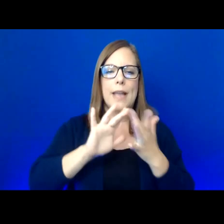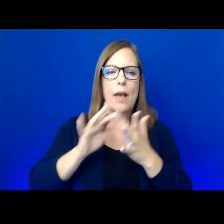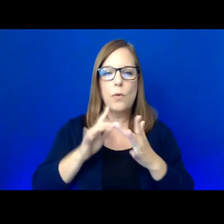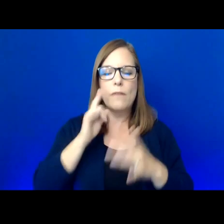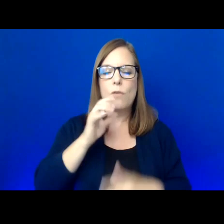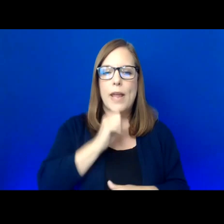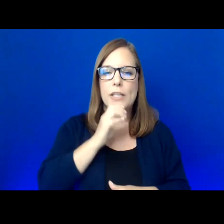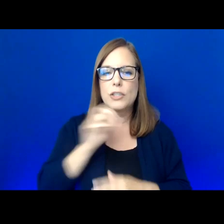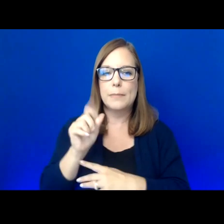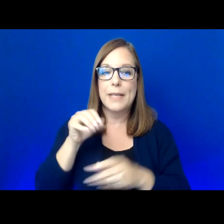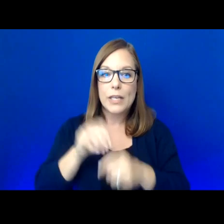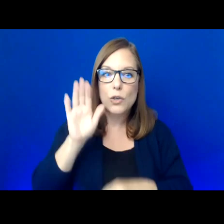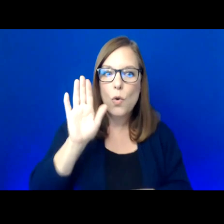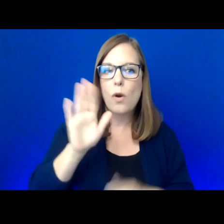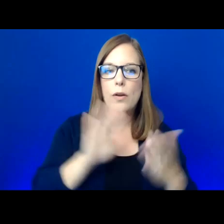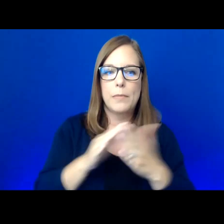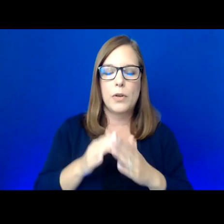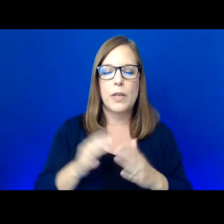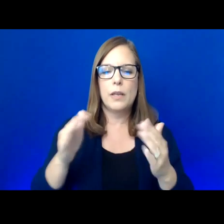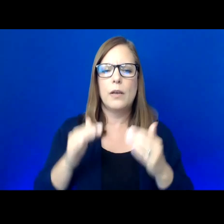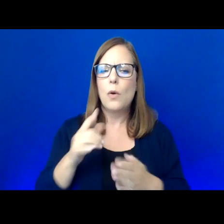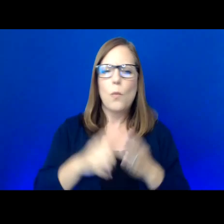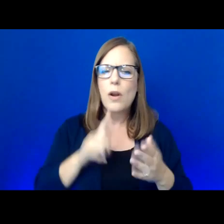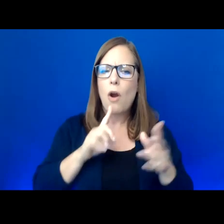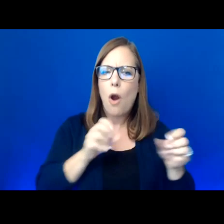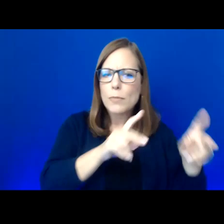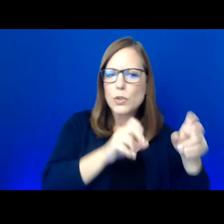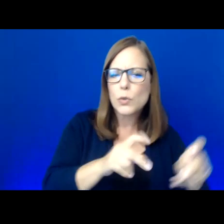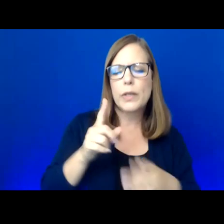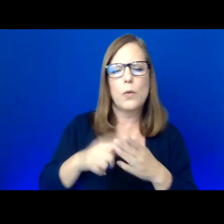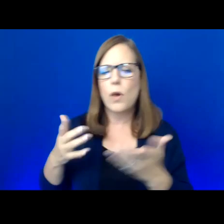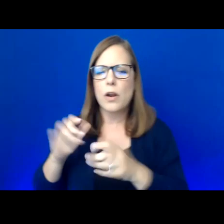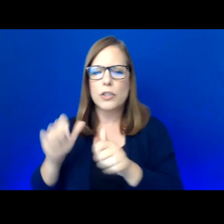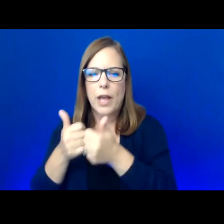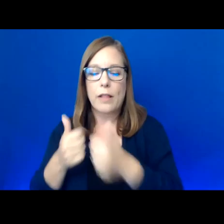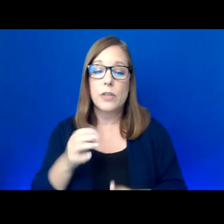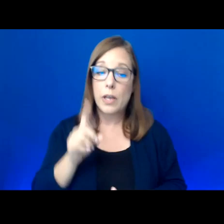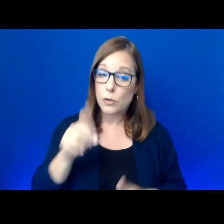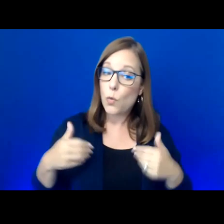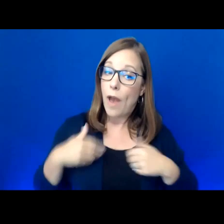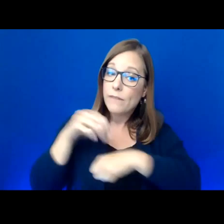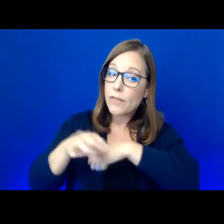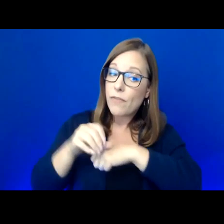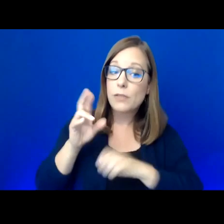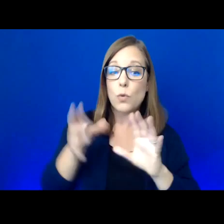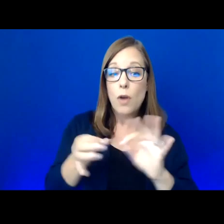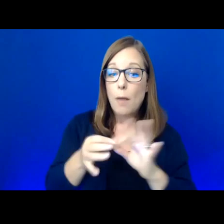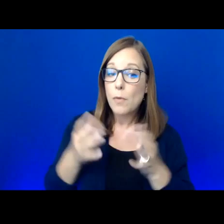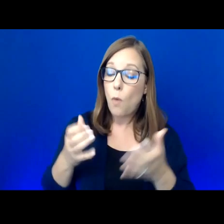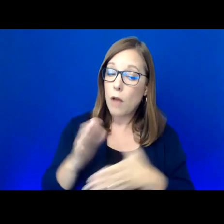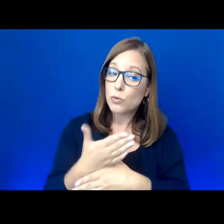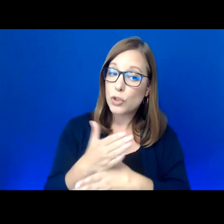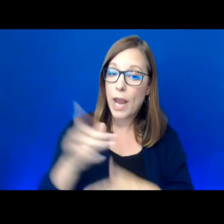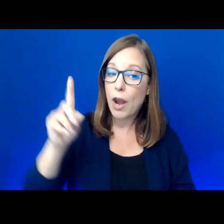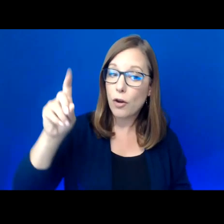do you have advice or comments to share? And for those who are joining us by webinar today and you're on your computer,